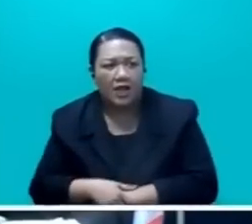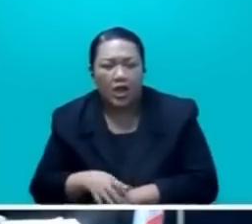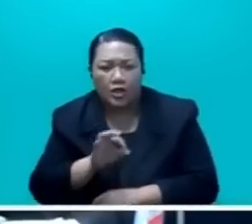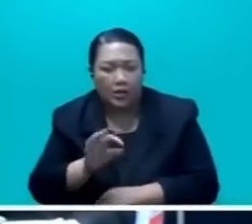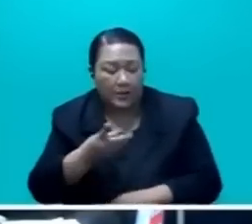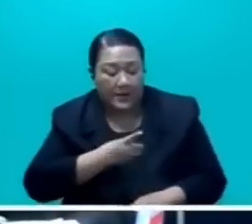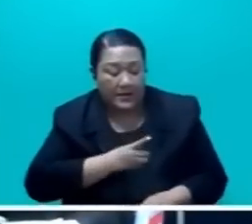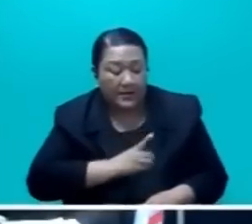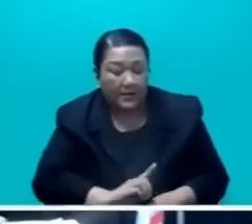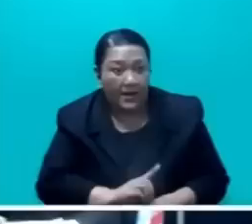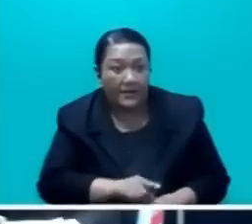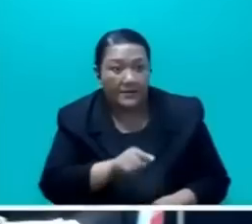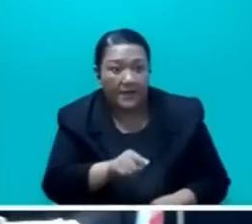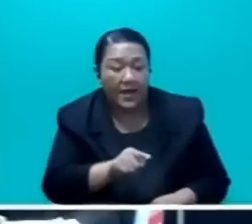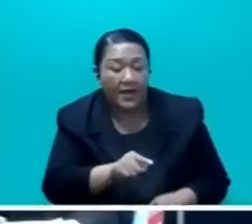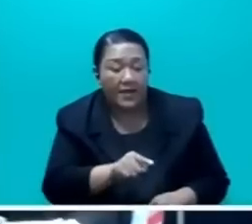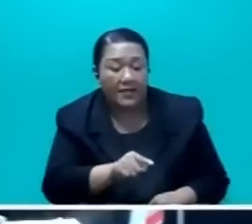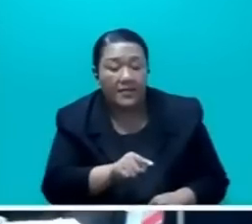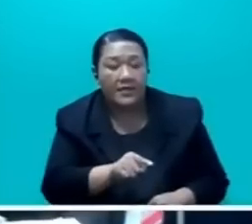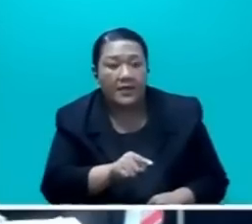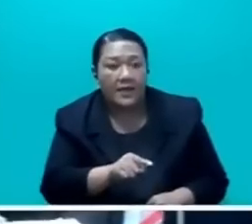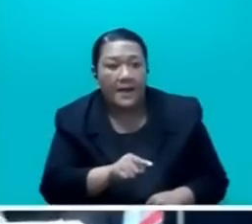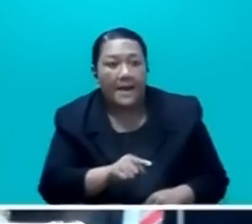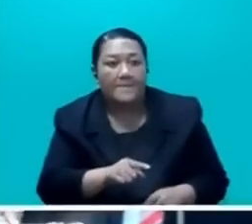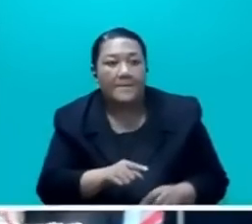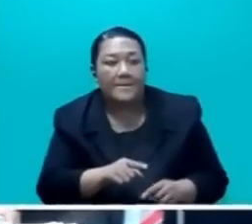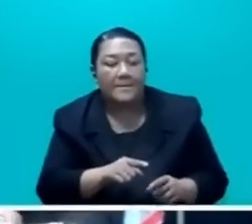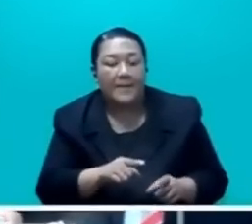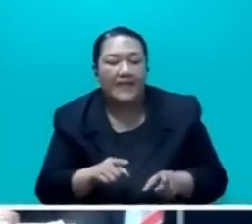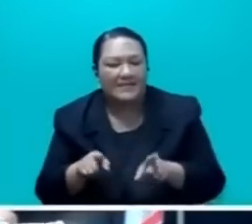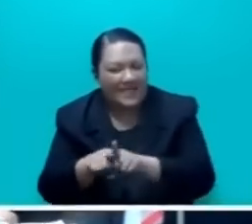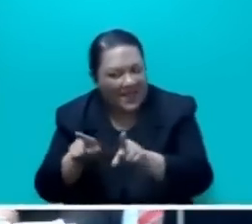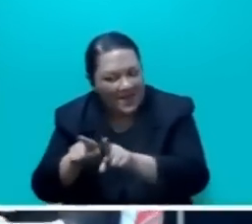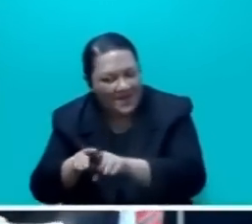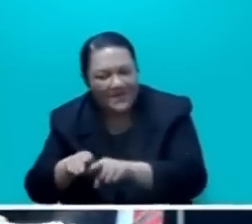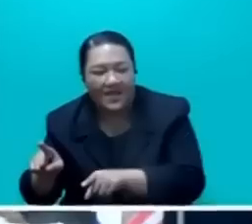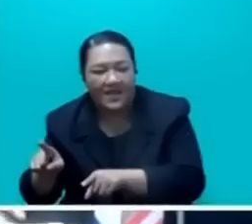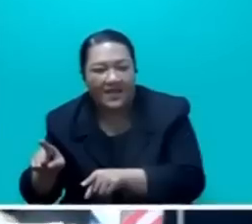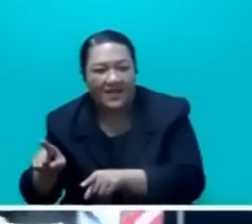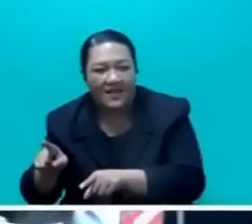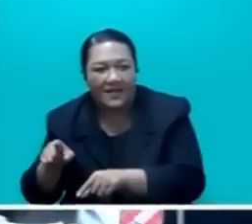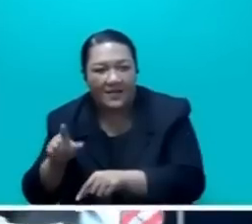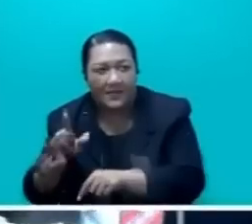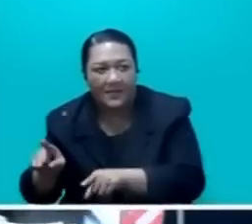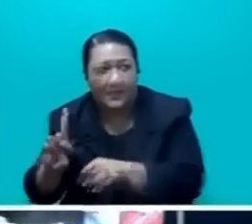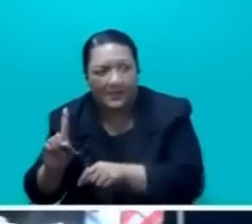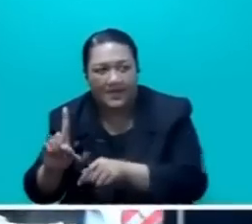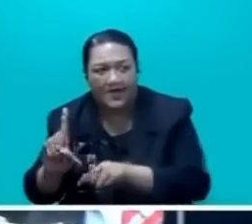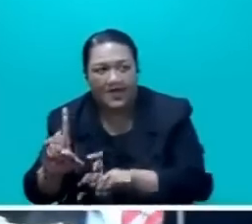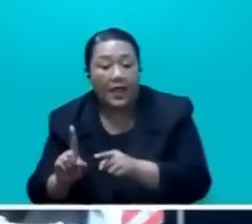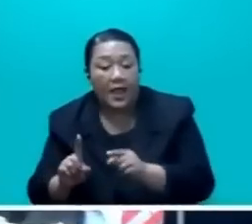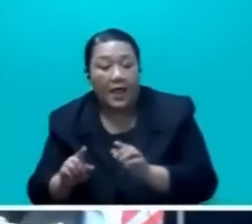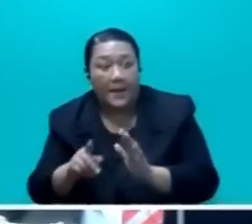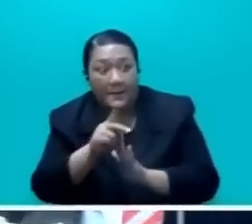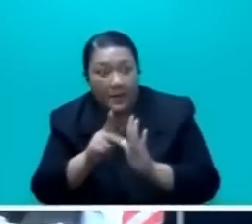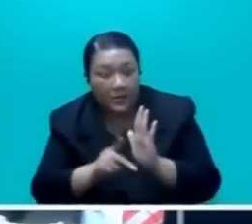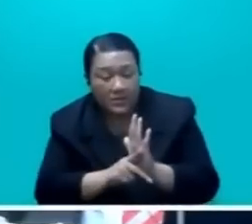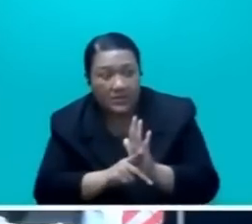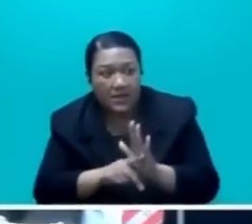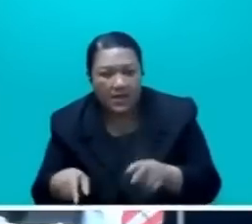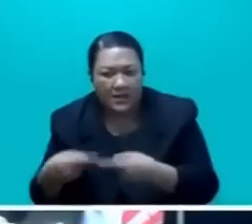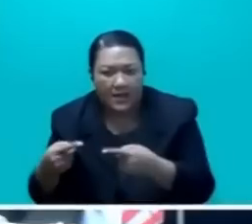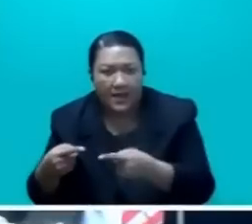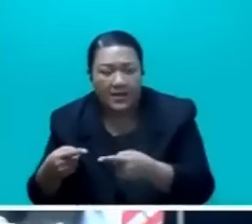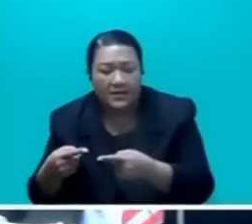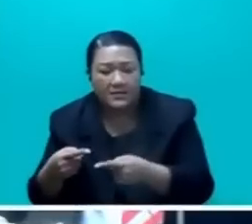moral obligation towards another fellow human being. The removal of this discriminatory policy against women employees at the Fiji